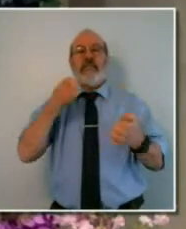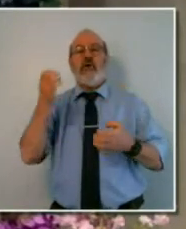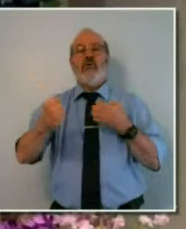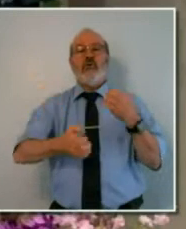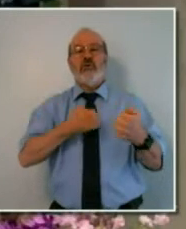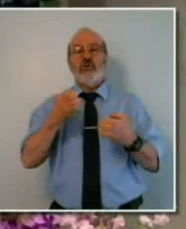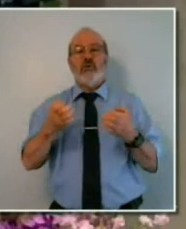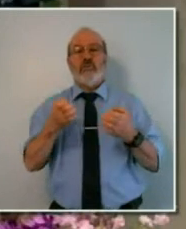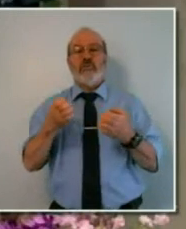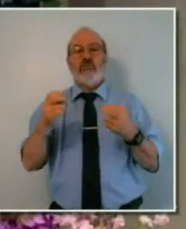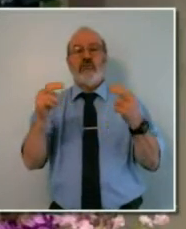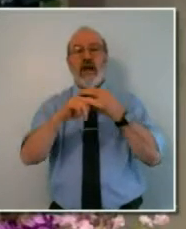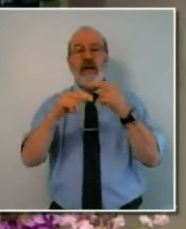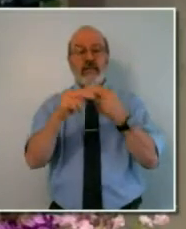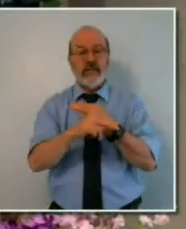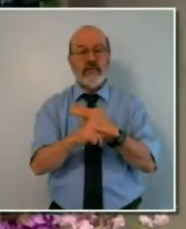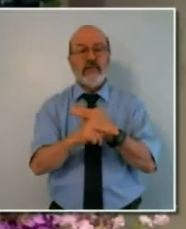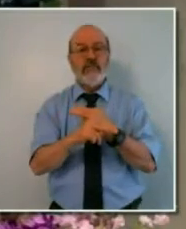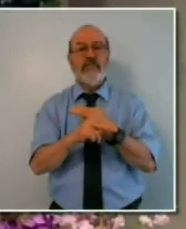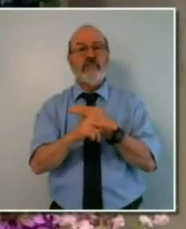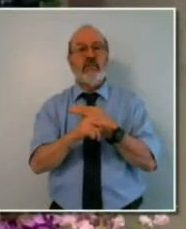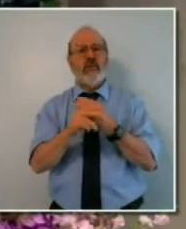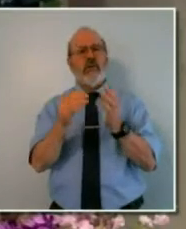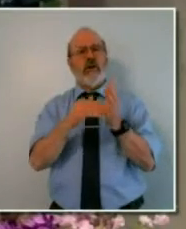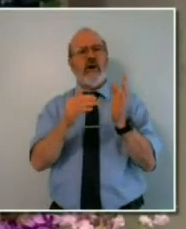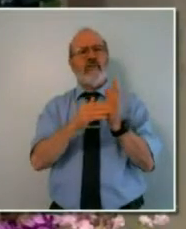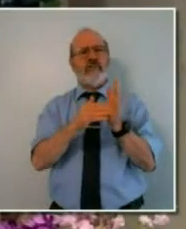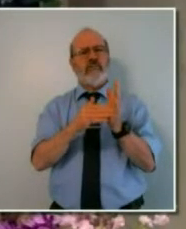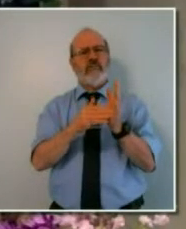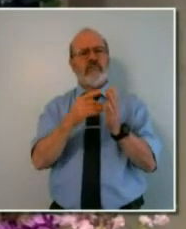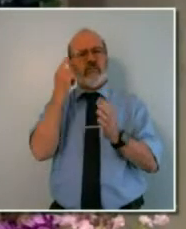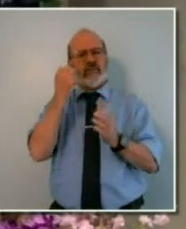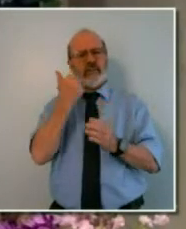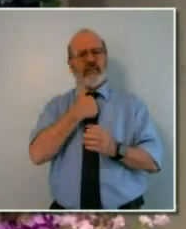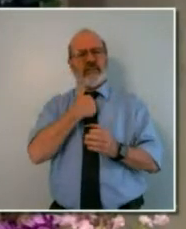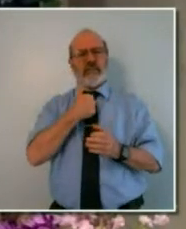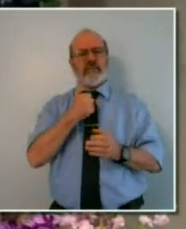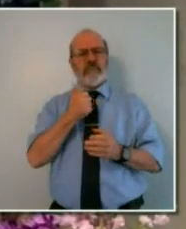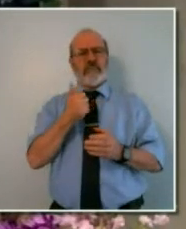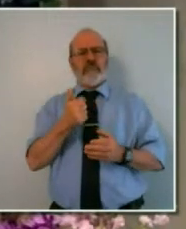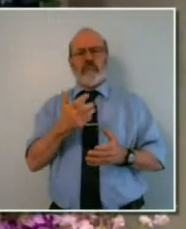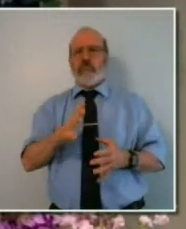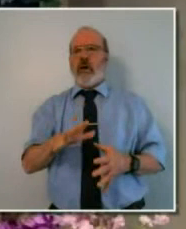Traffic. We often project ourselves as confident and all-knowing